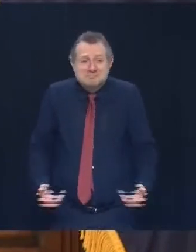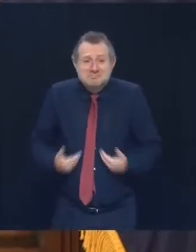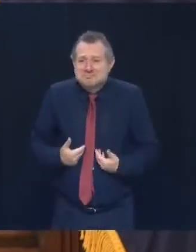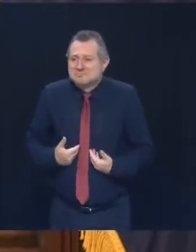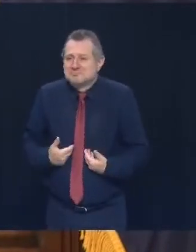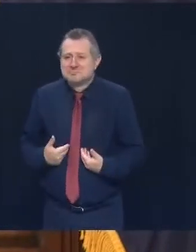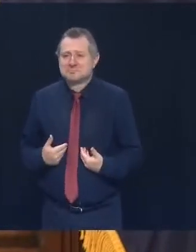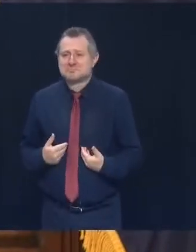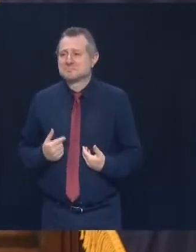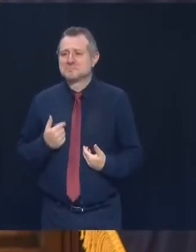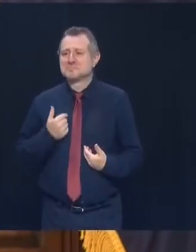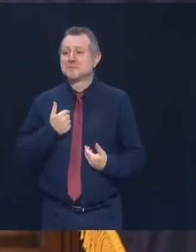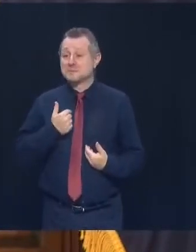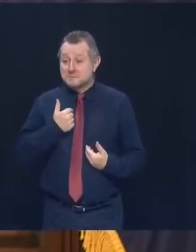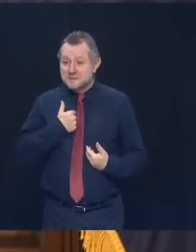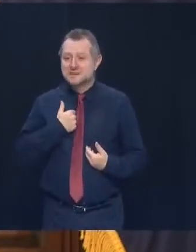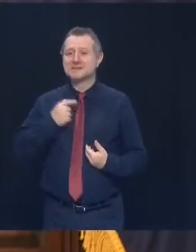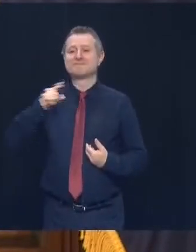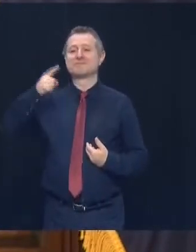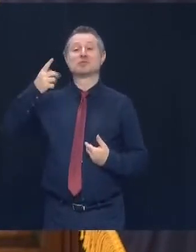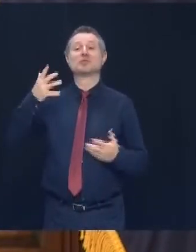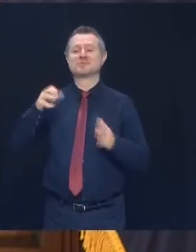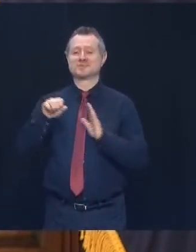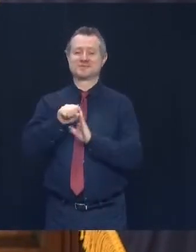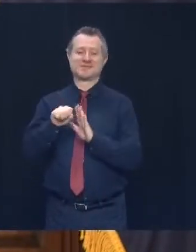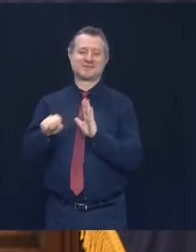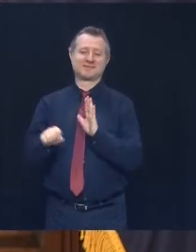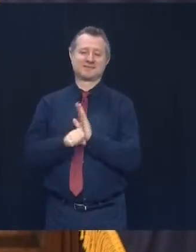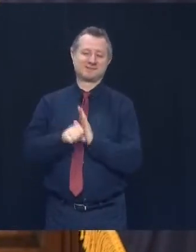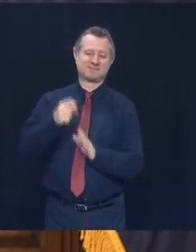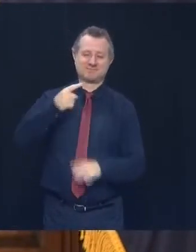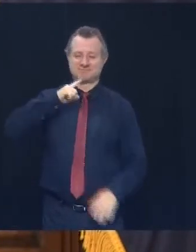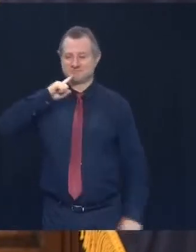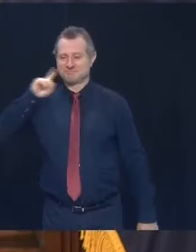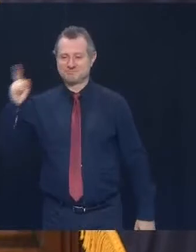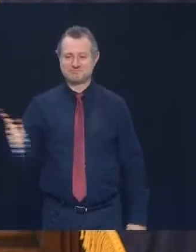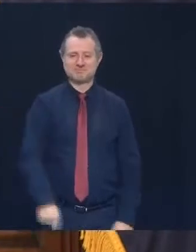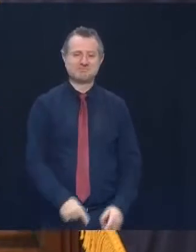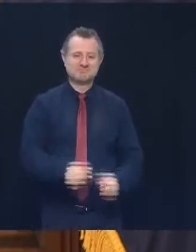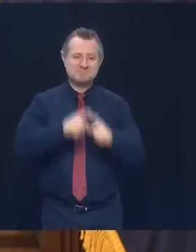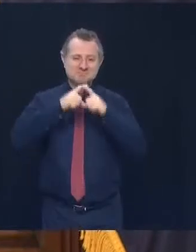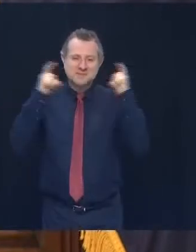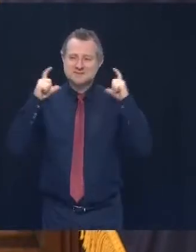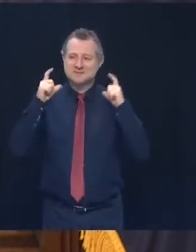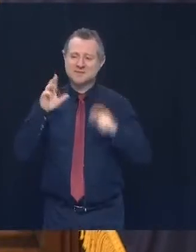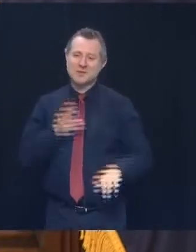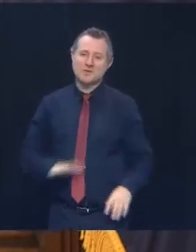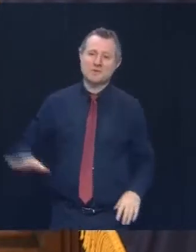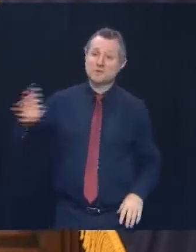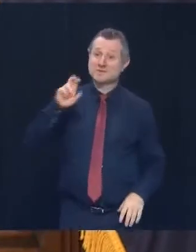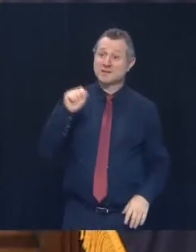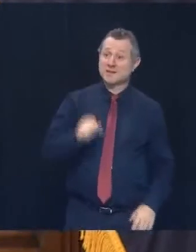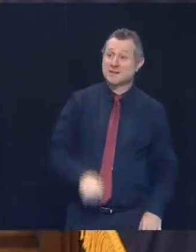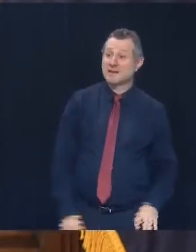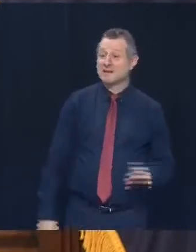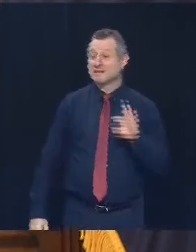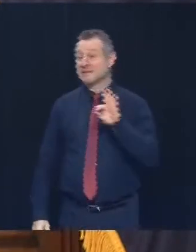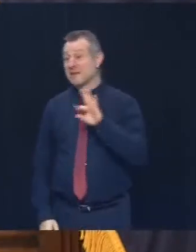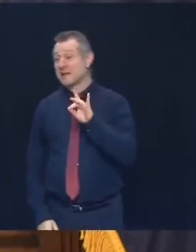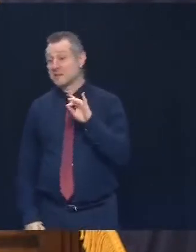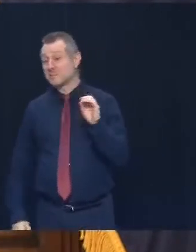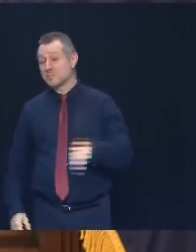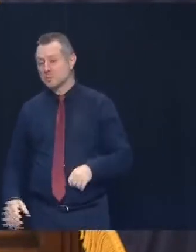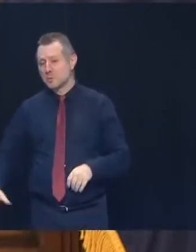First state to mandate masks in the nation, 98% compliance. Do